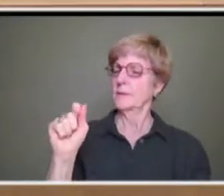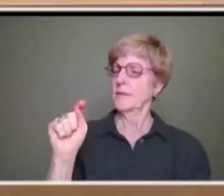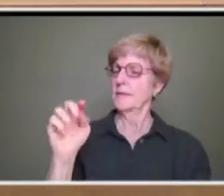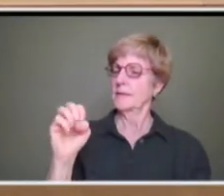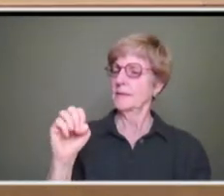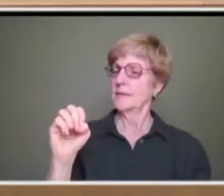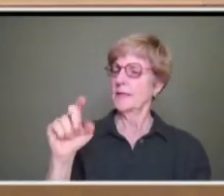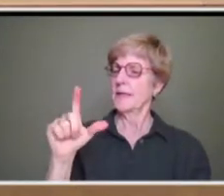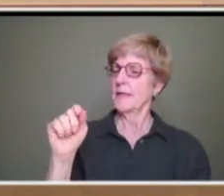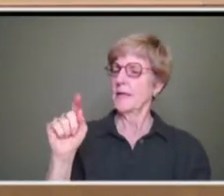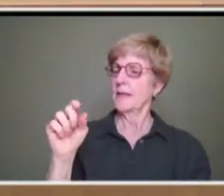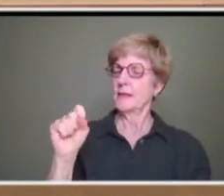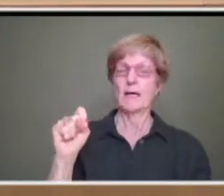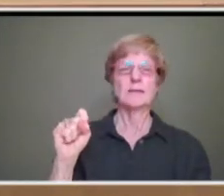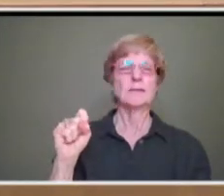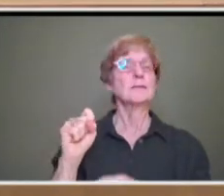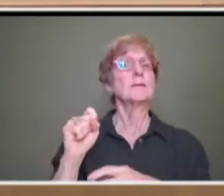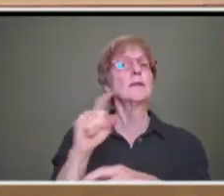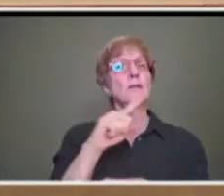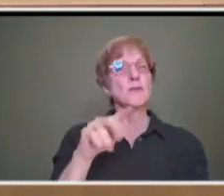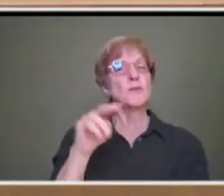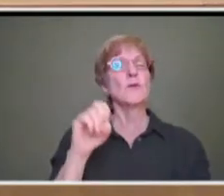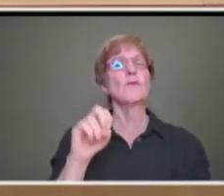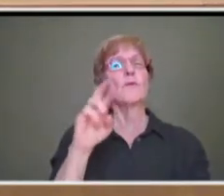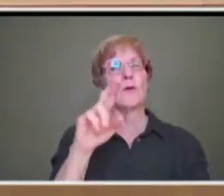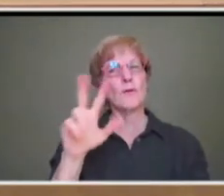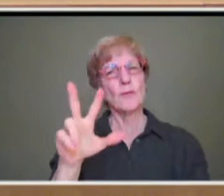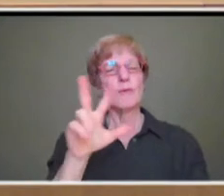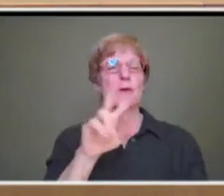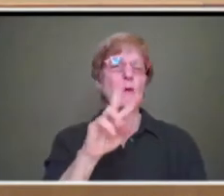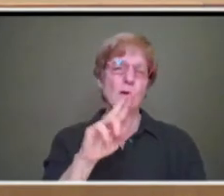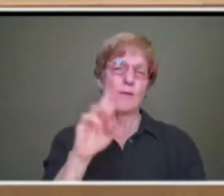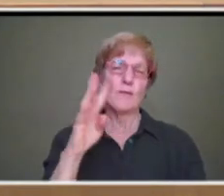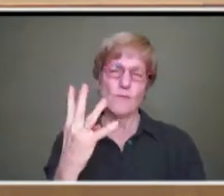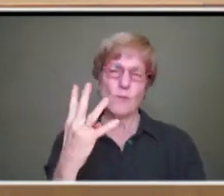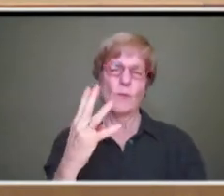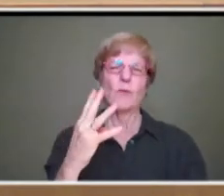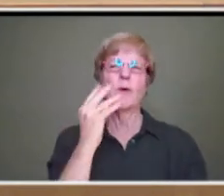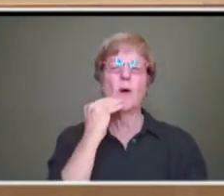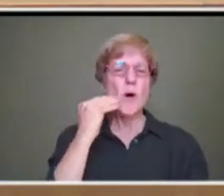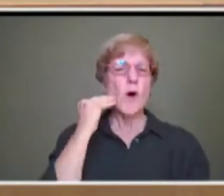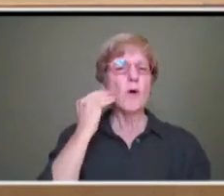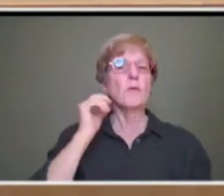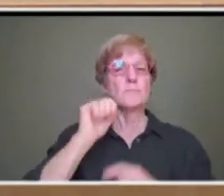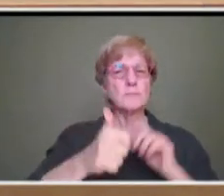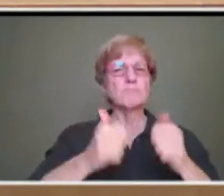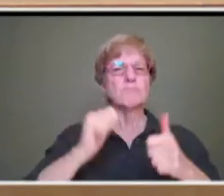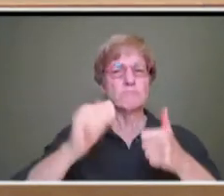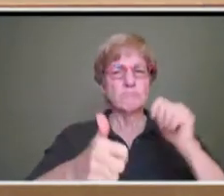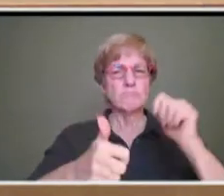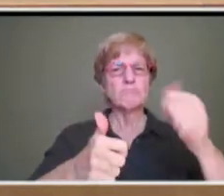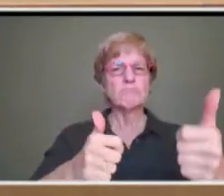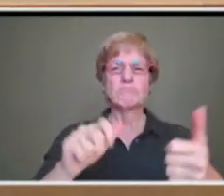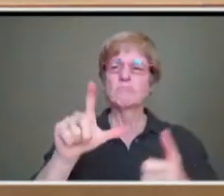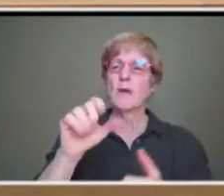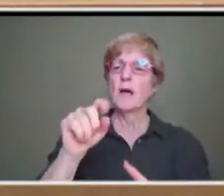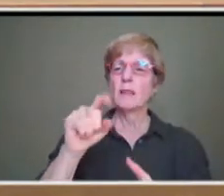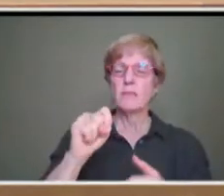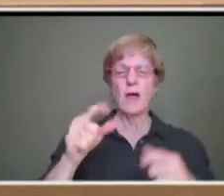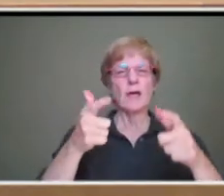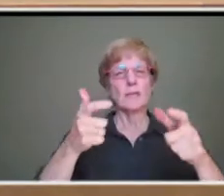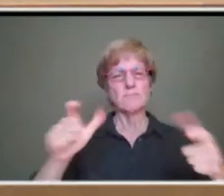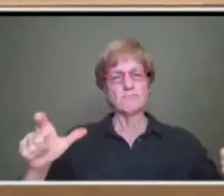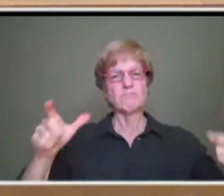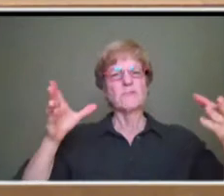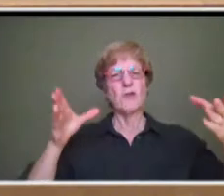residential r3r4 have a single you know set family structure on you know a lot that's over an acre or more in size